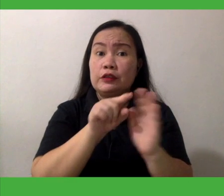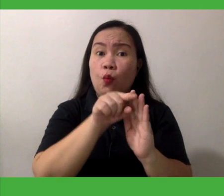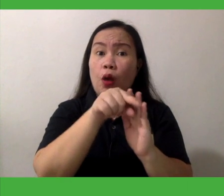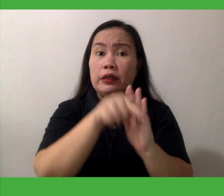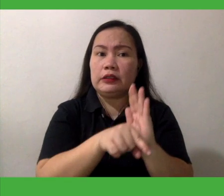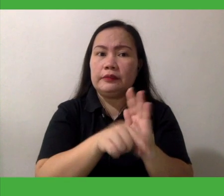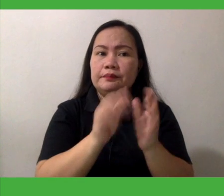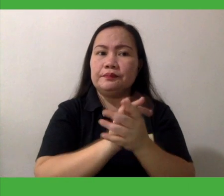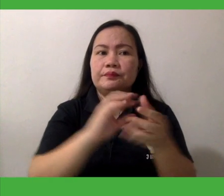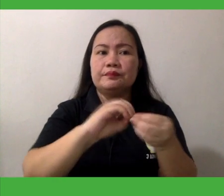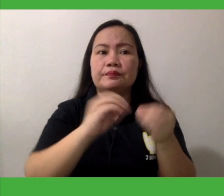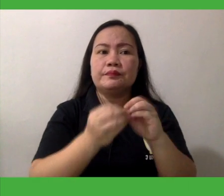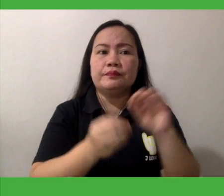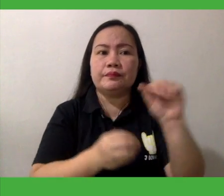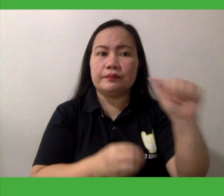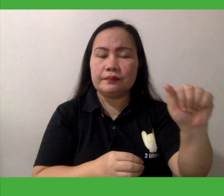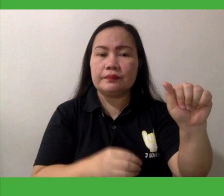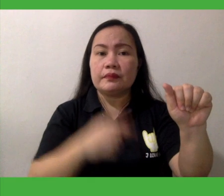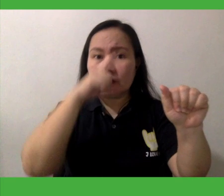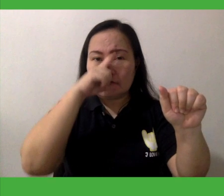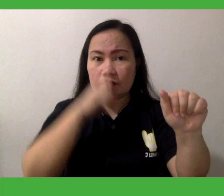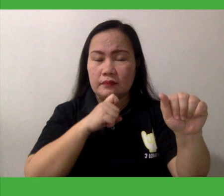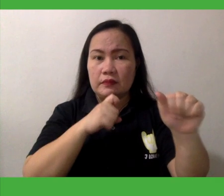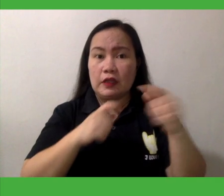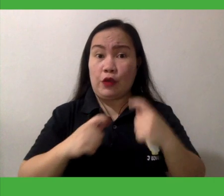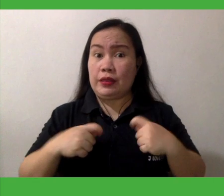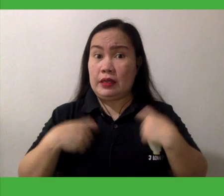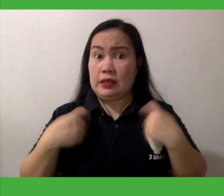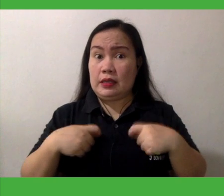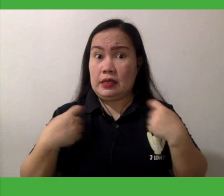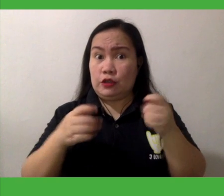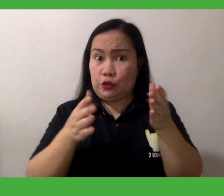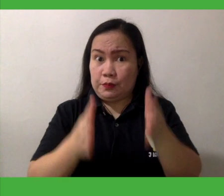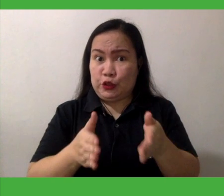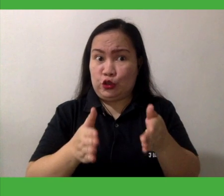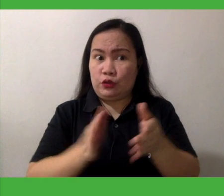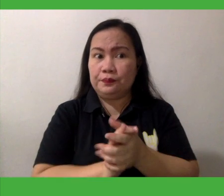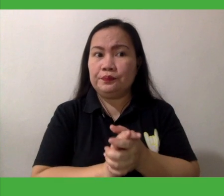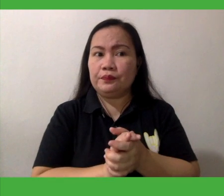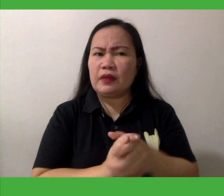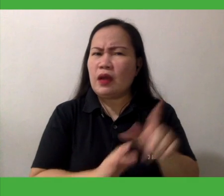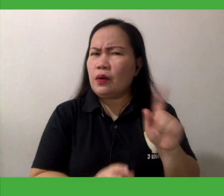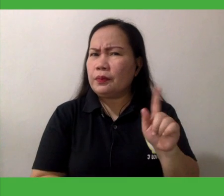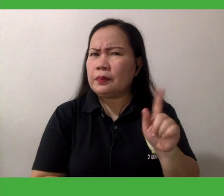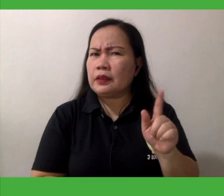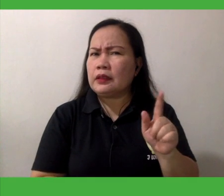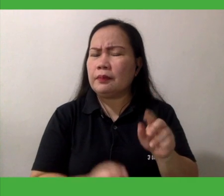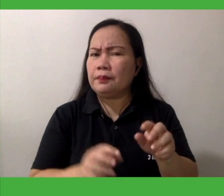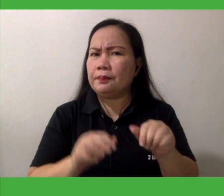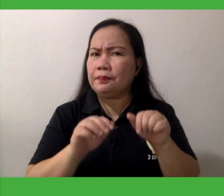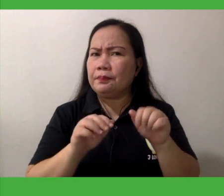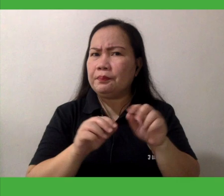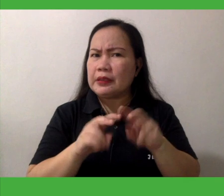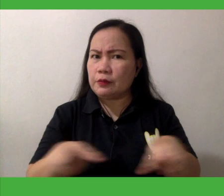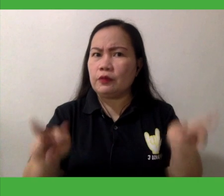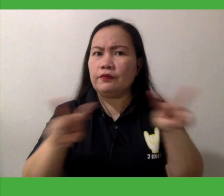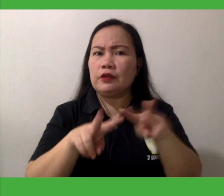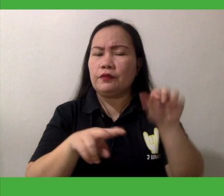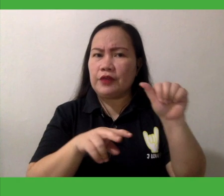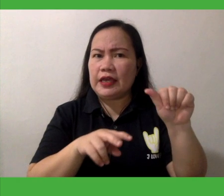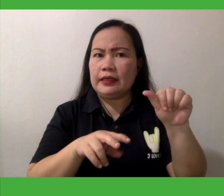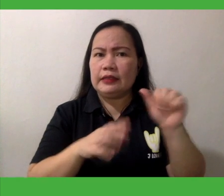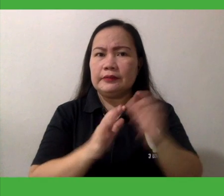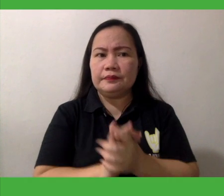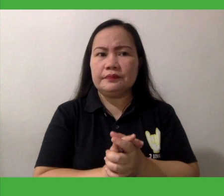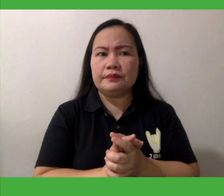Okay, let's have number 2. So, A is the age of a teenager. So, ano kaya yung mga values nitong